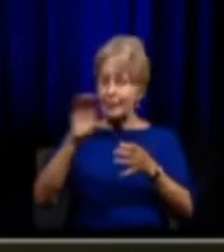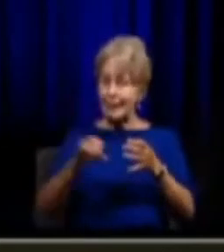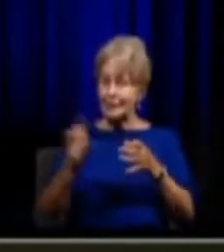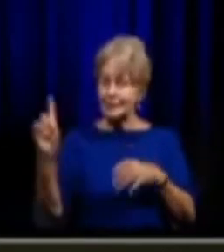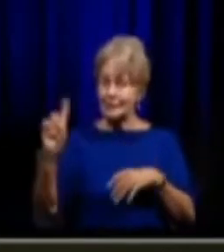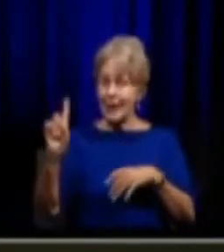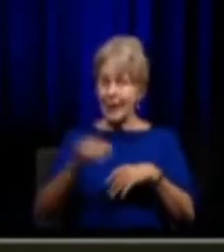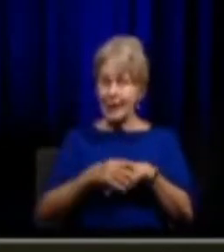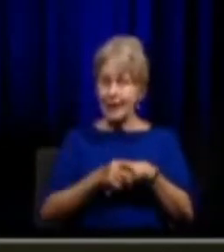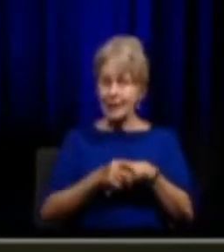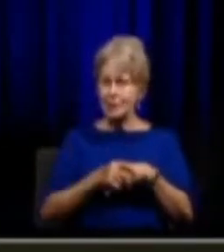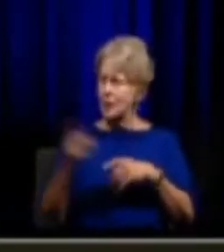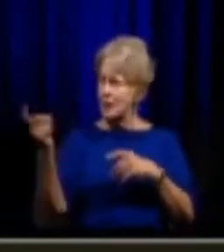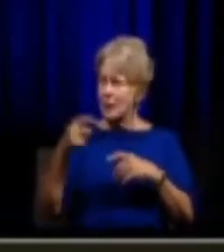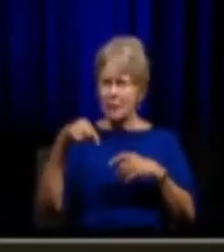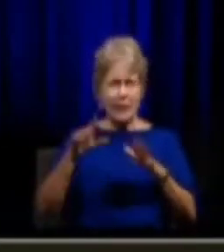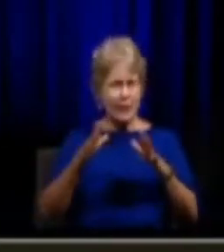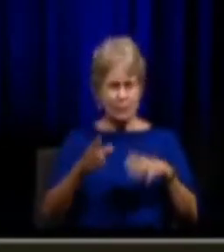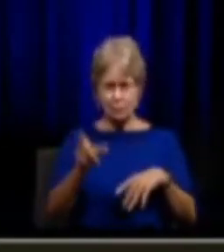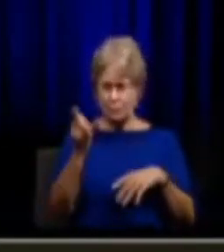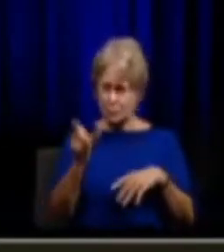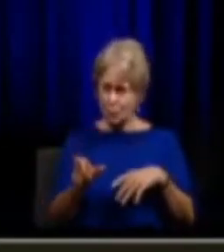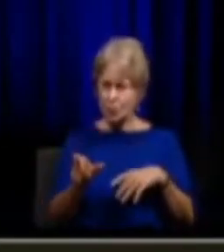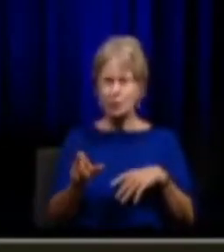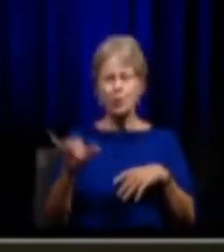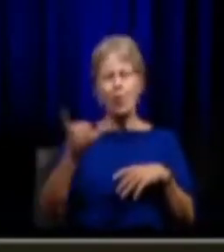us in person here or commit to online.